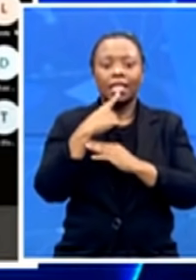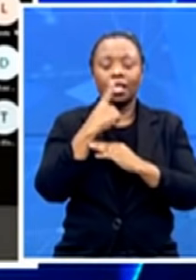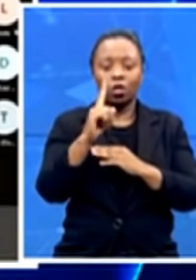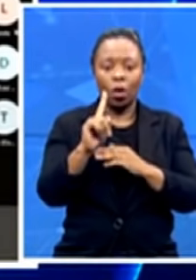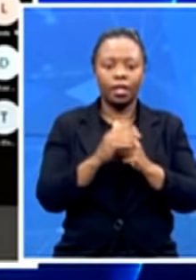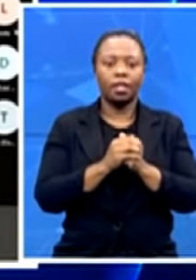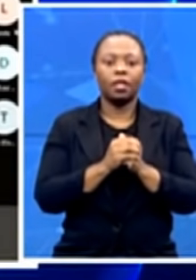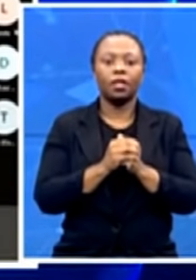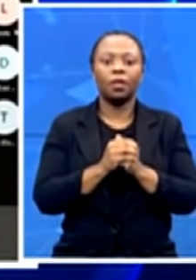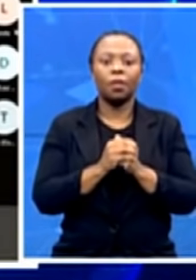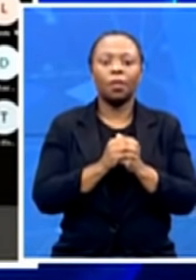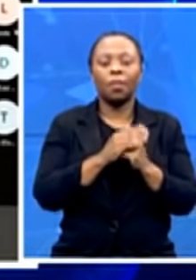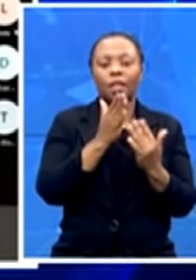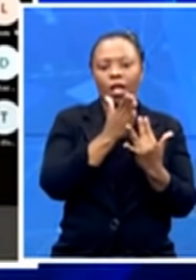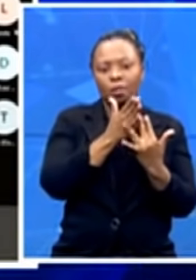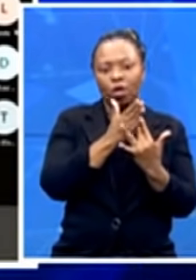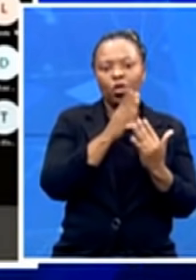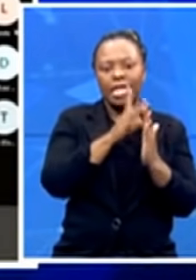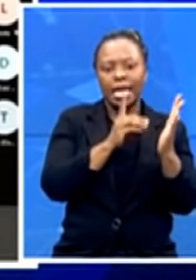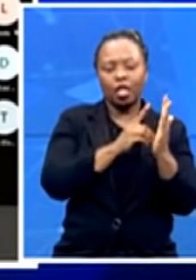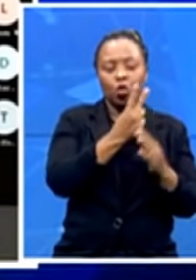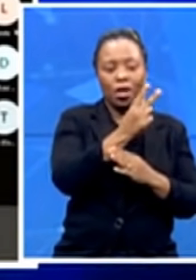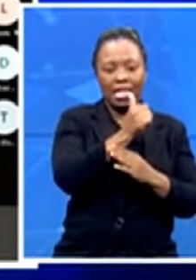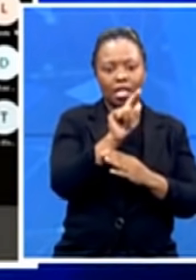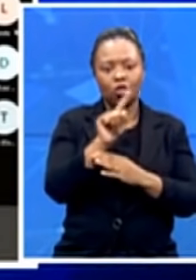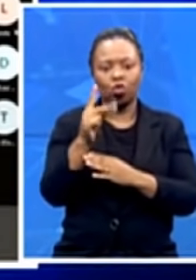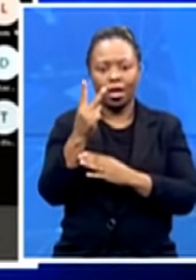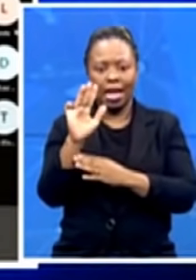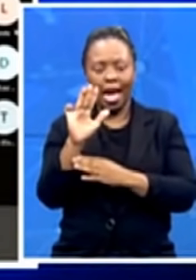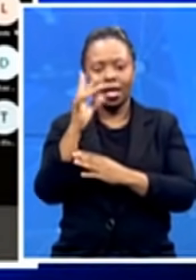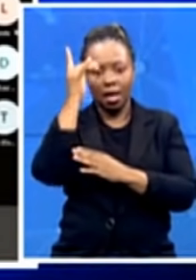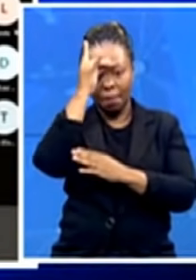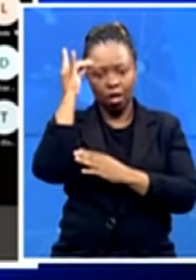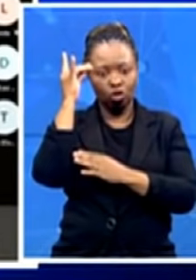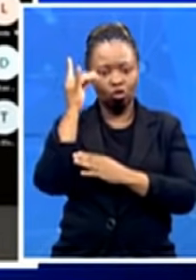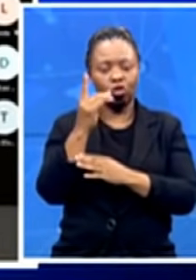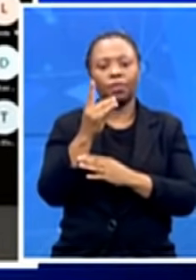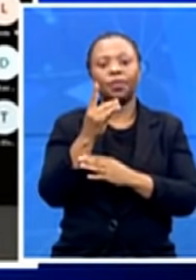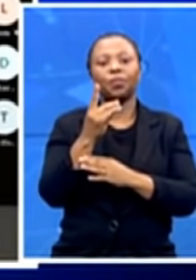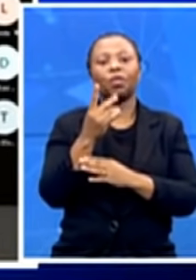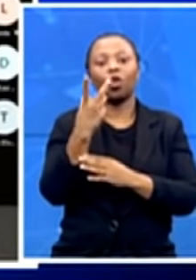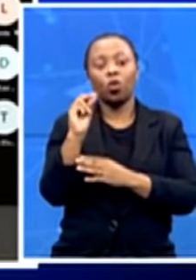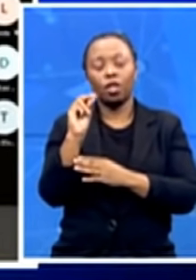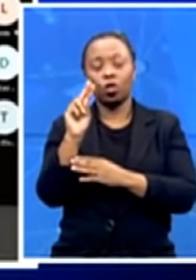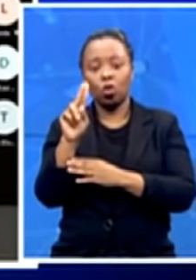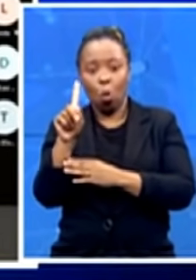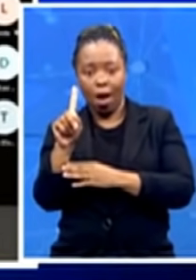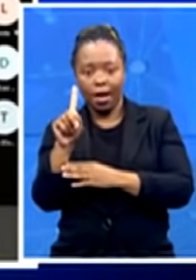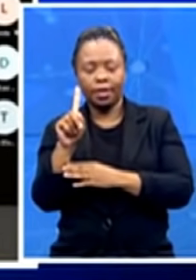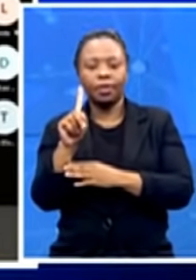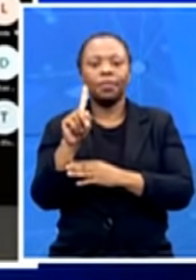the 29th of March 2021, the NEC dealt with the implementation of